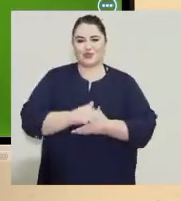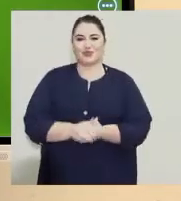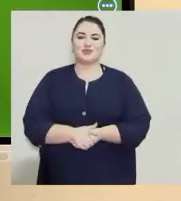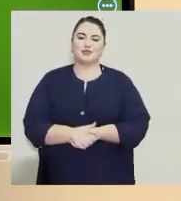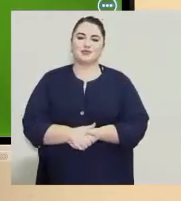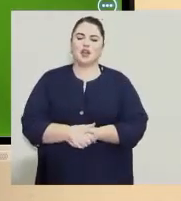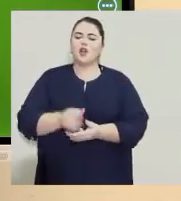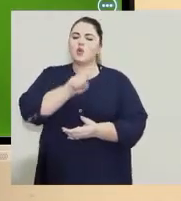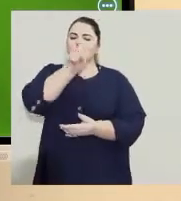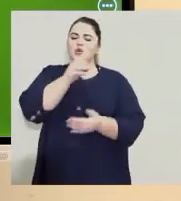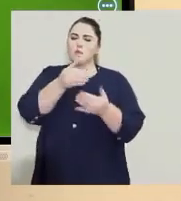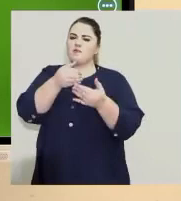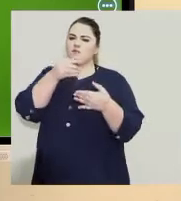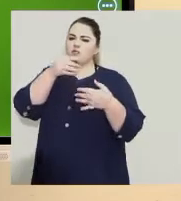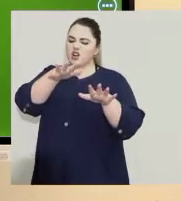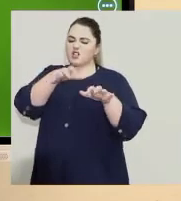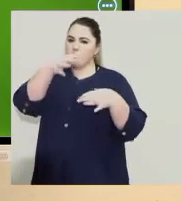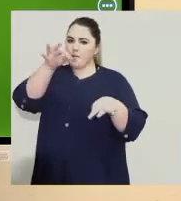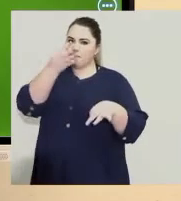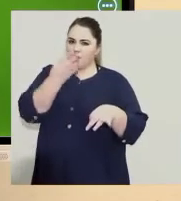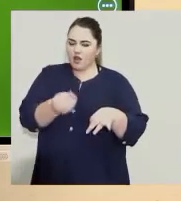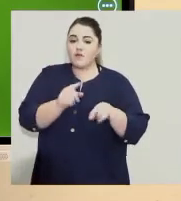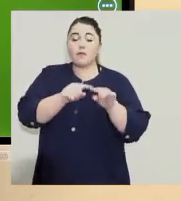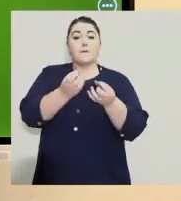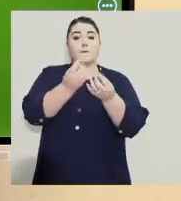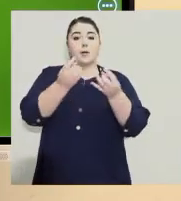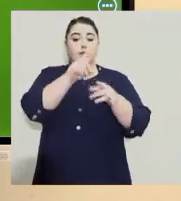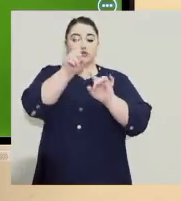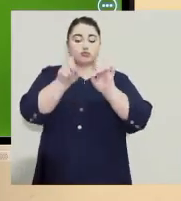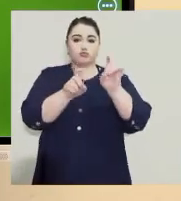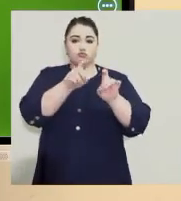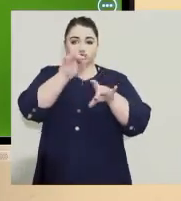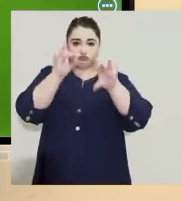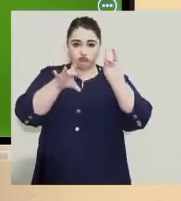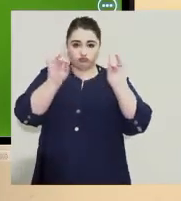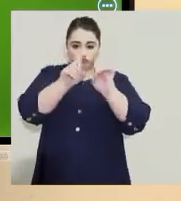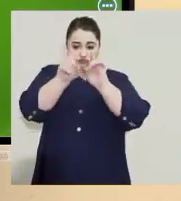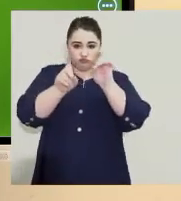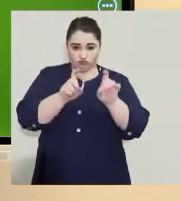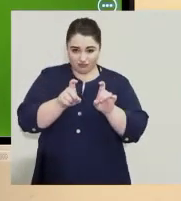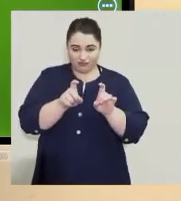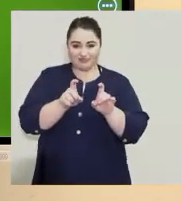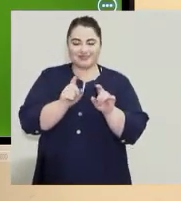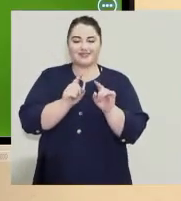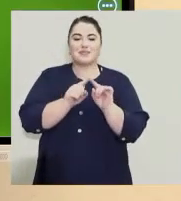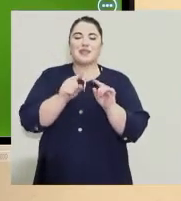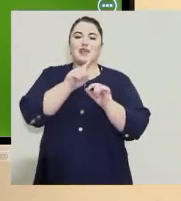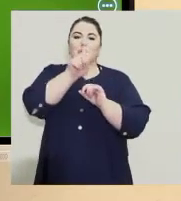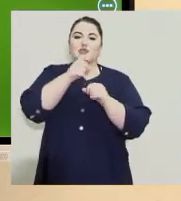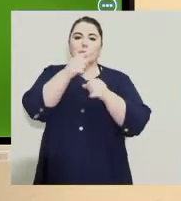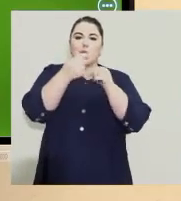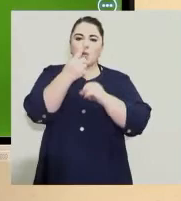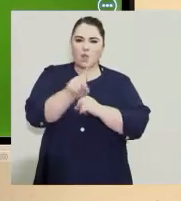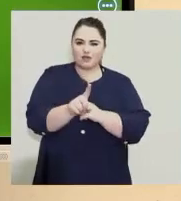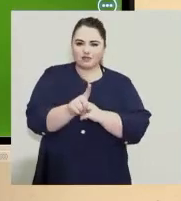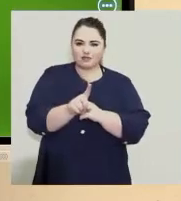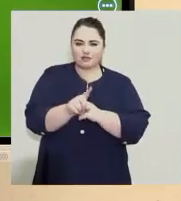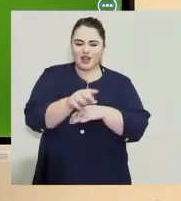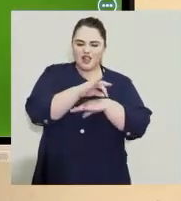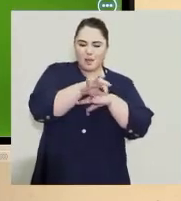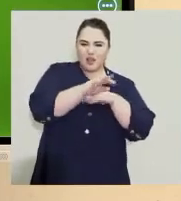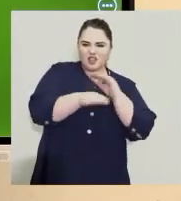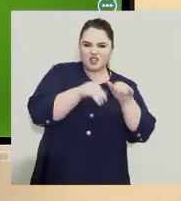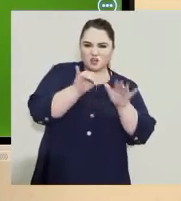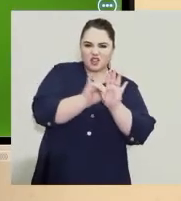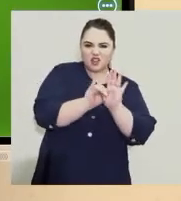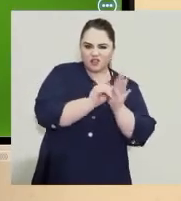appeared in a previous paper. It was actually part of a multiple choice question. And the question is all about, can you identify the planning steps